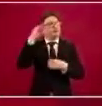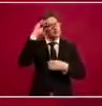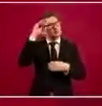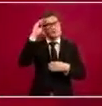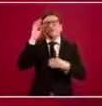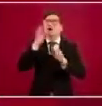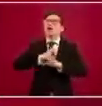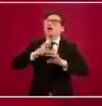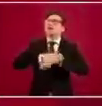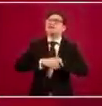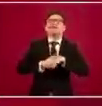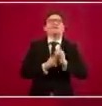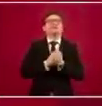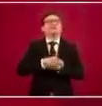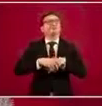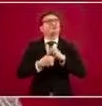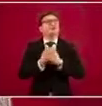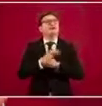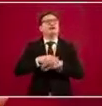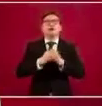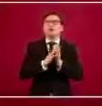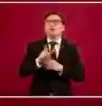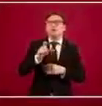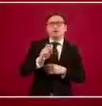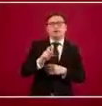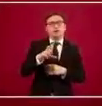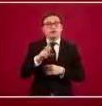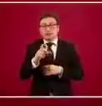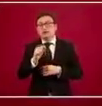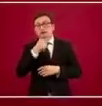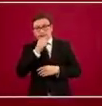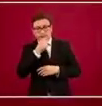30 seconds. Yeah?